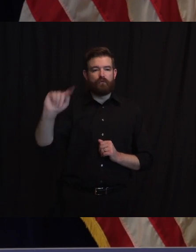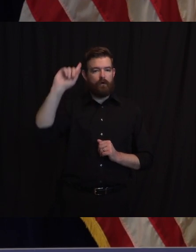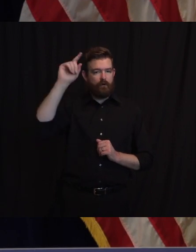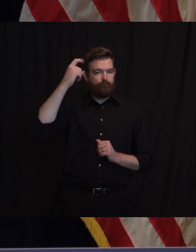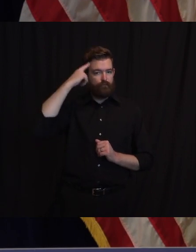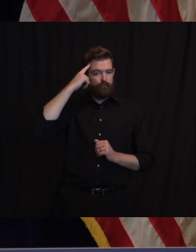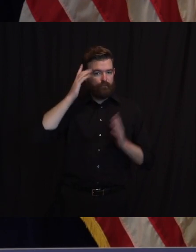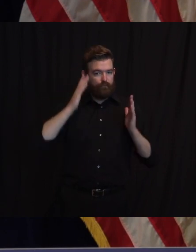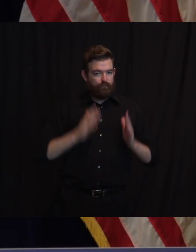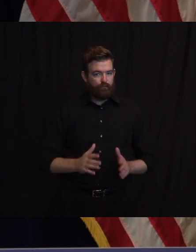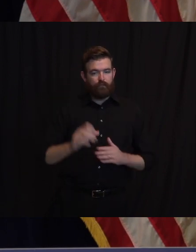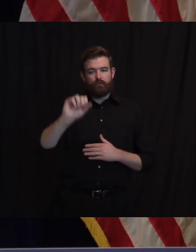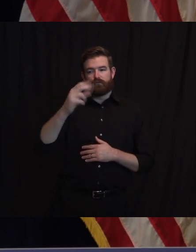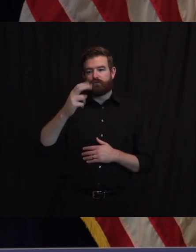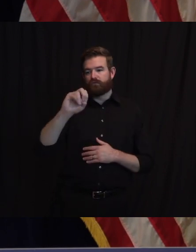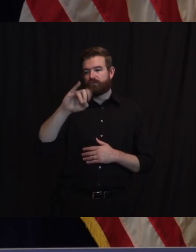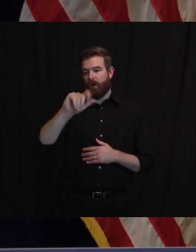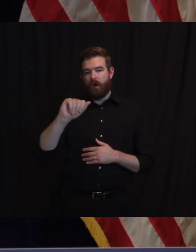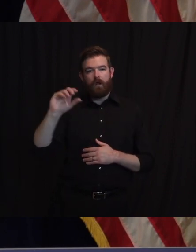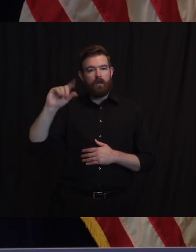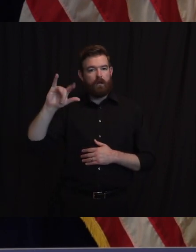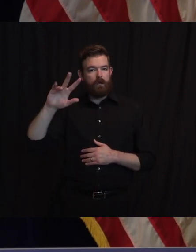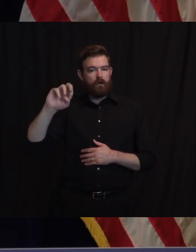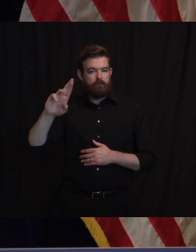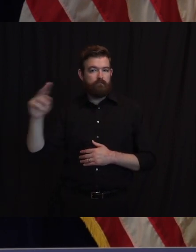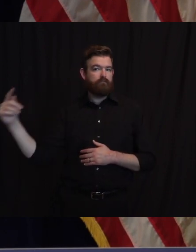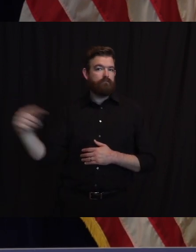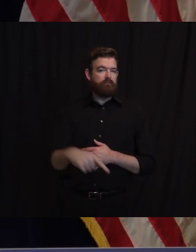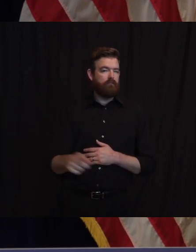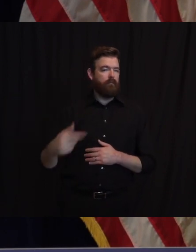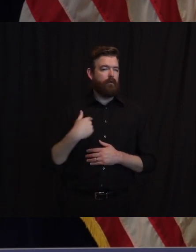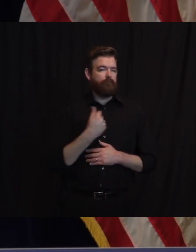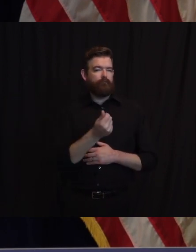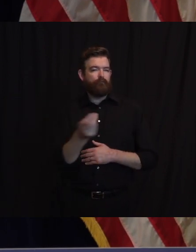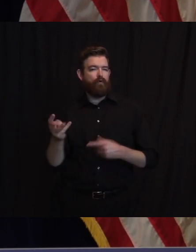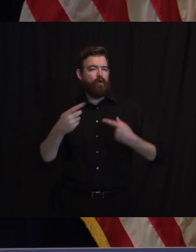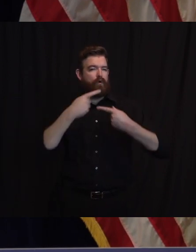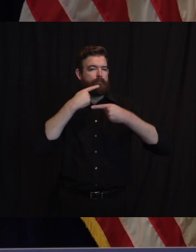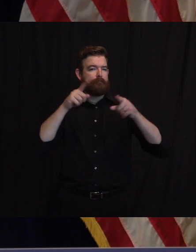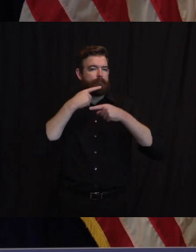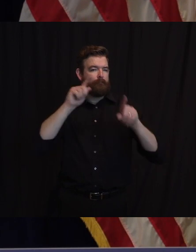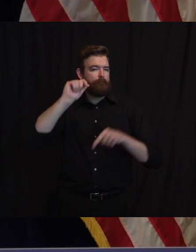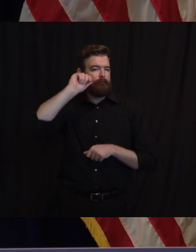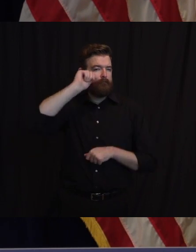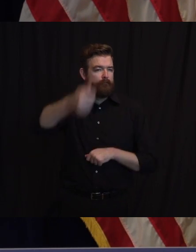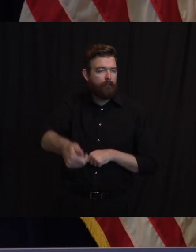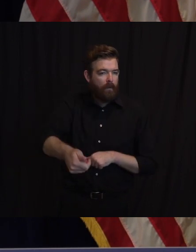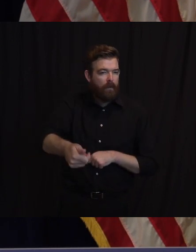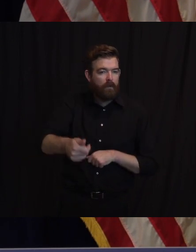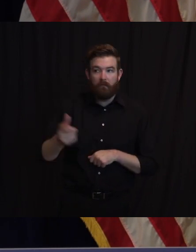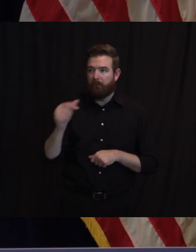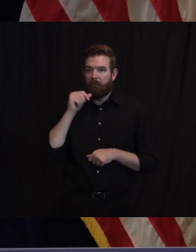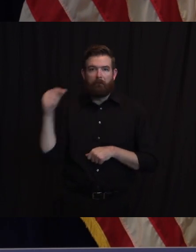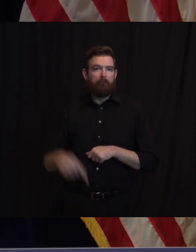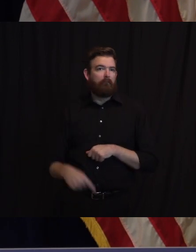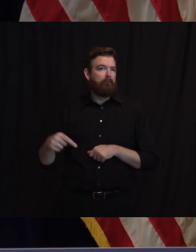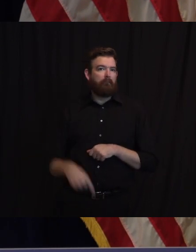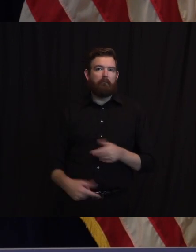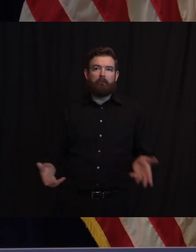been incredible with us every single day, even though she hasn't been up here in a bit, but she's been extraordinary, and her